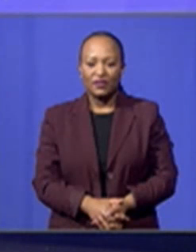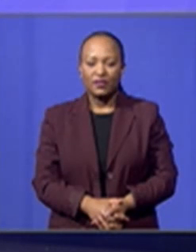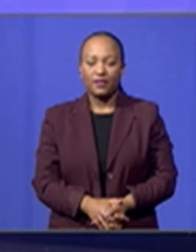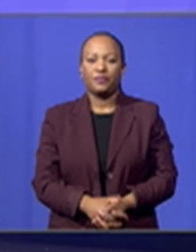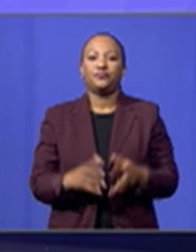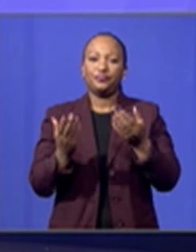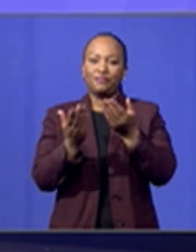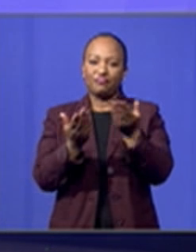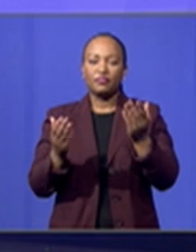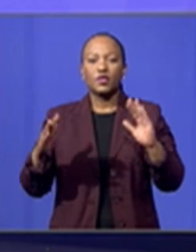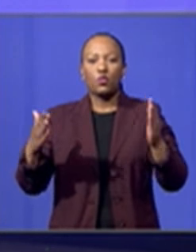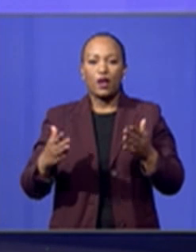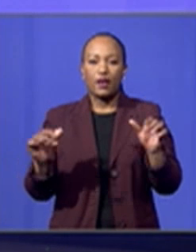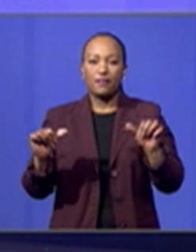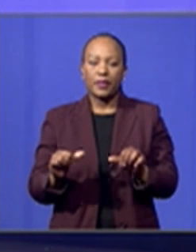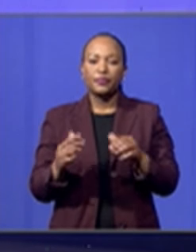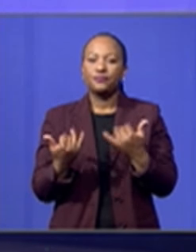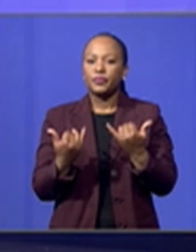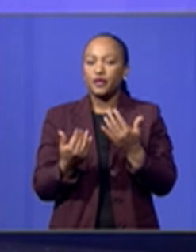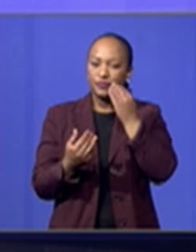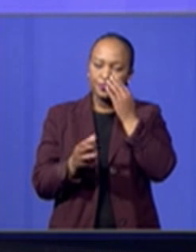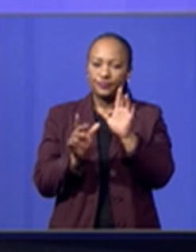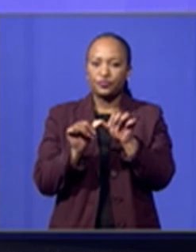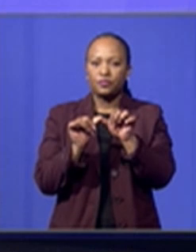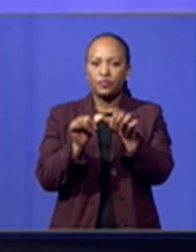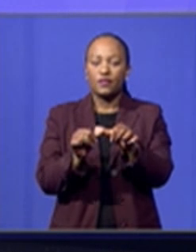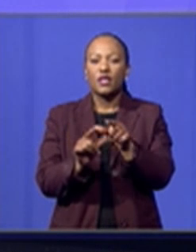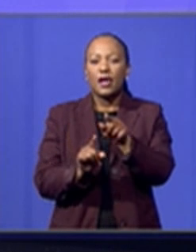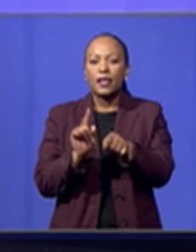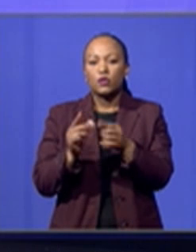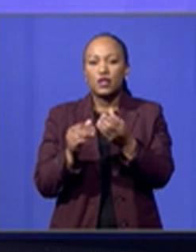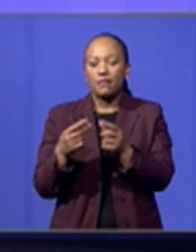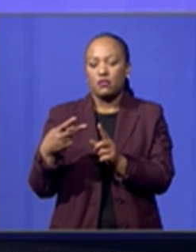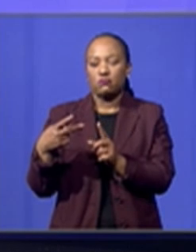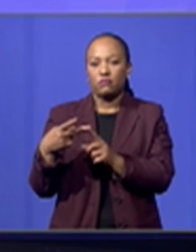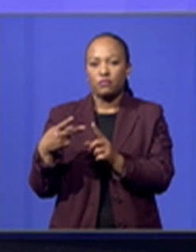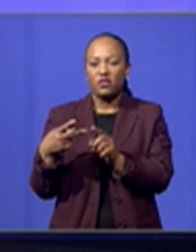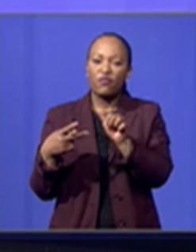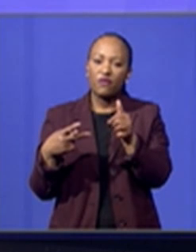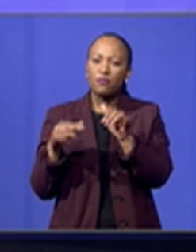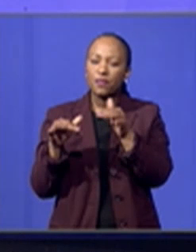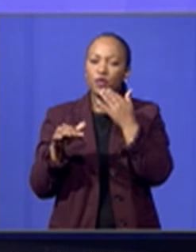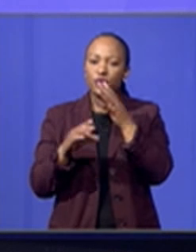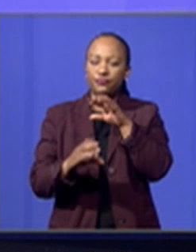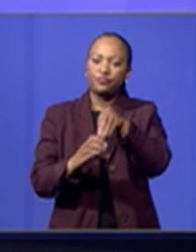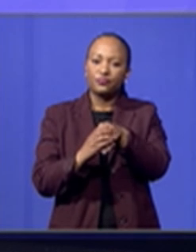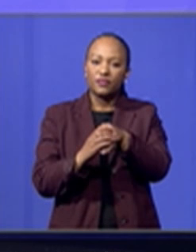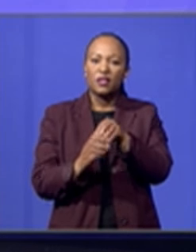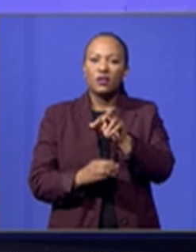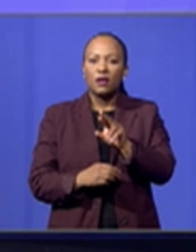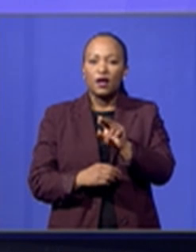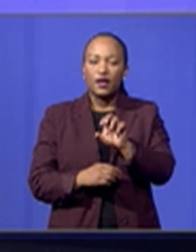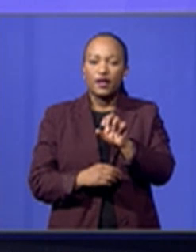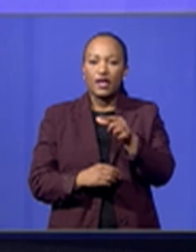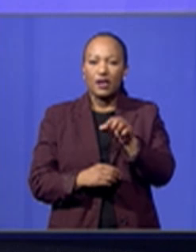Re boe gape re go amogela mogaetsho mme re tsweletse ka gore molatofadi wa bobedi mo polaong ya batlhankedi ba babedi ba lekalo le le kgatlhanong le digongwana tsa